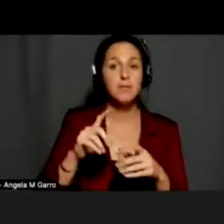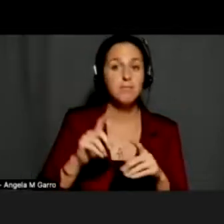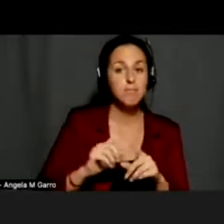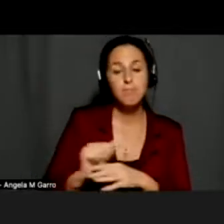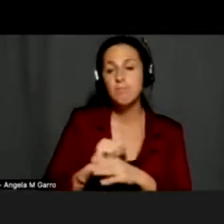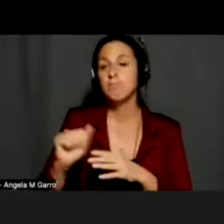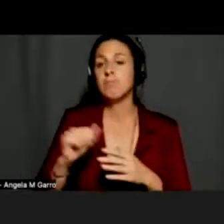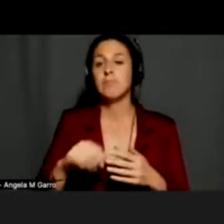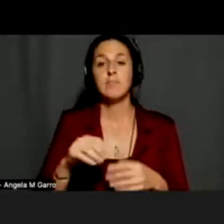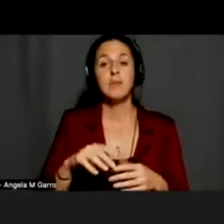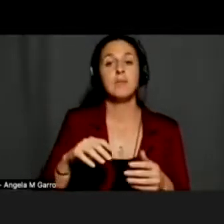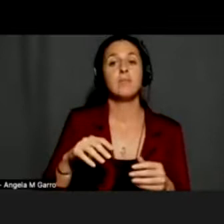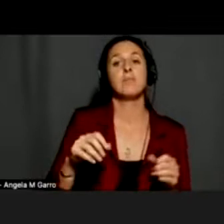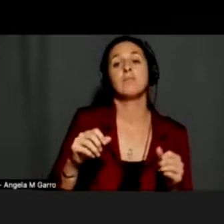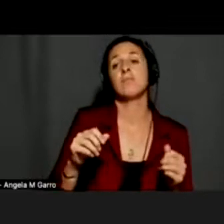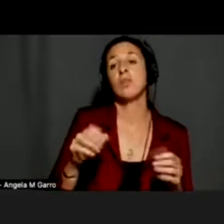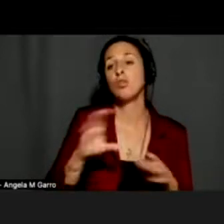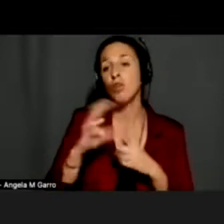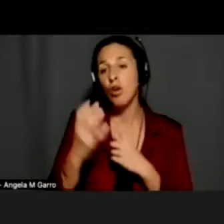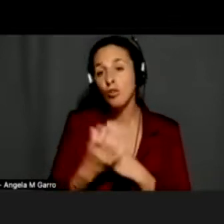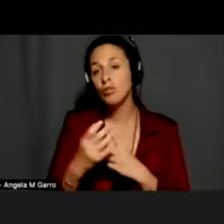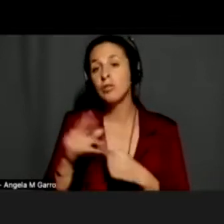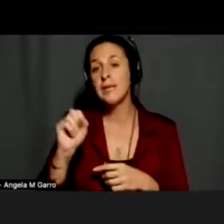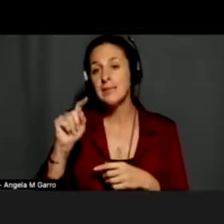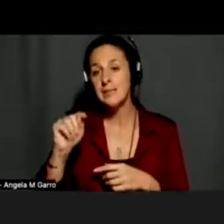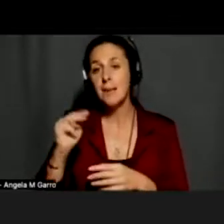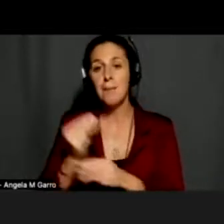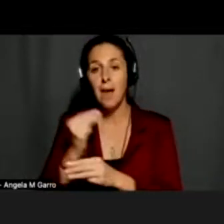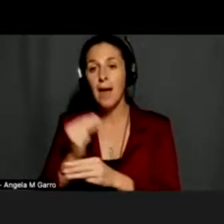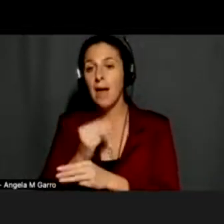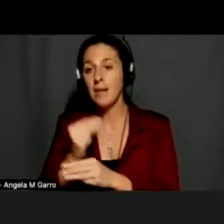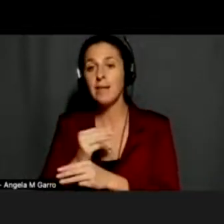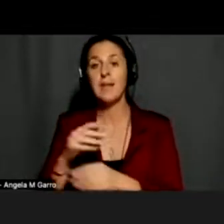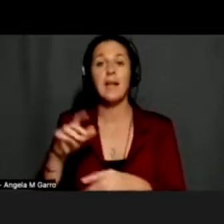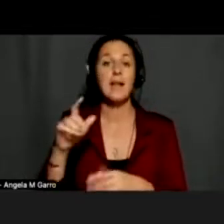competency, ST Math, and Orton Gillingham literacy training, and